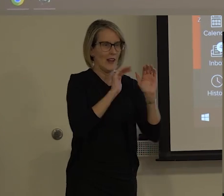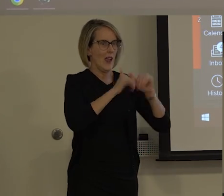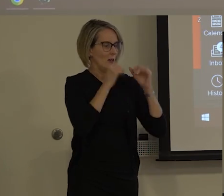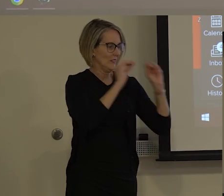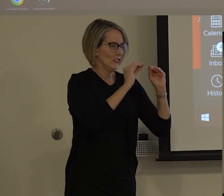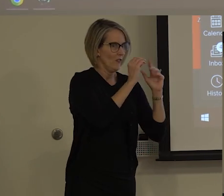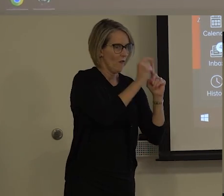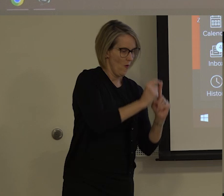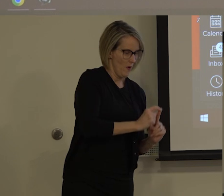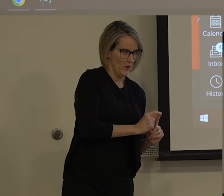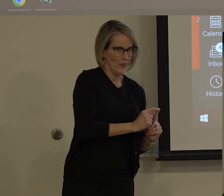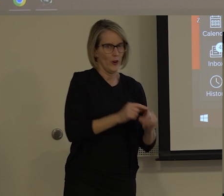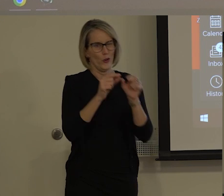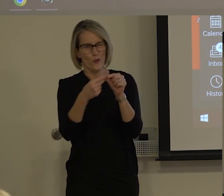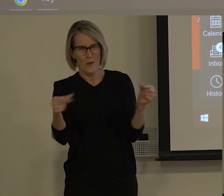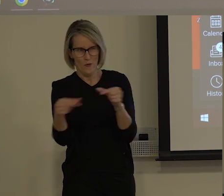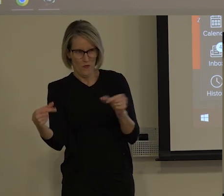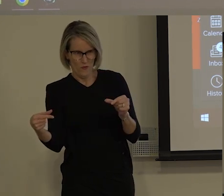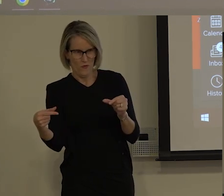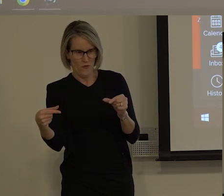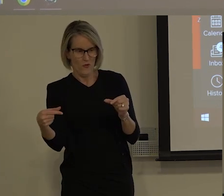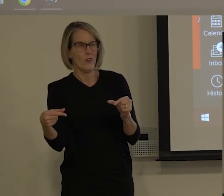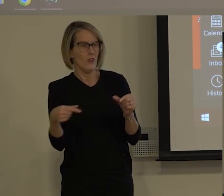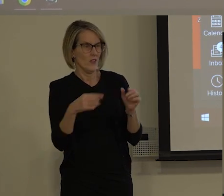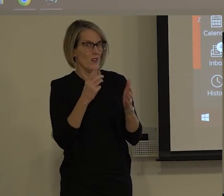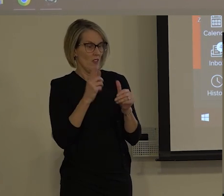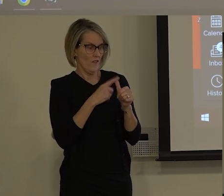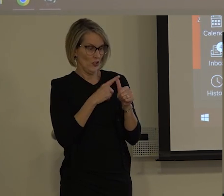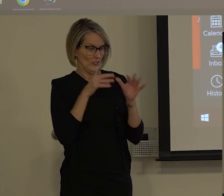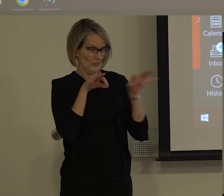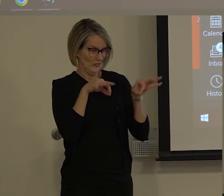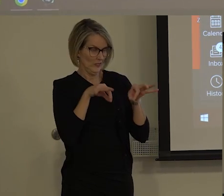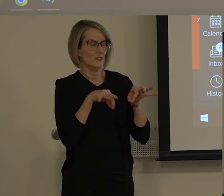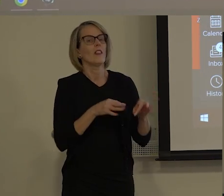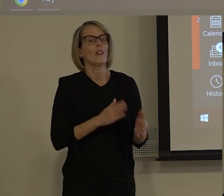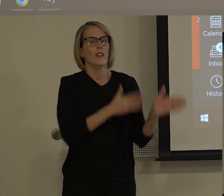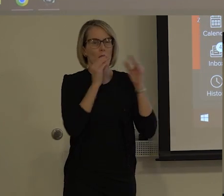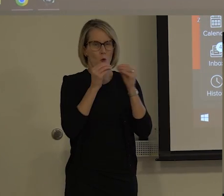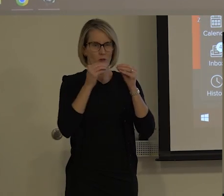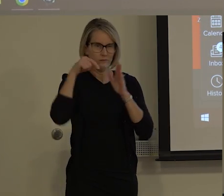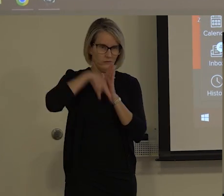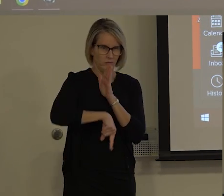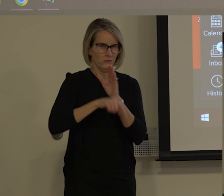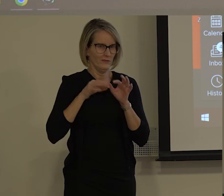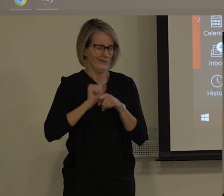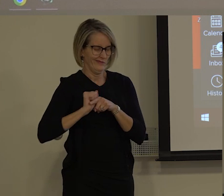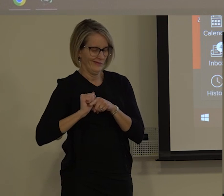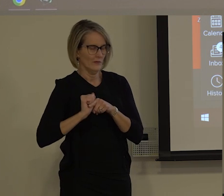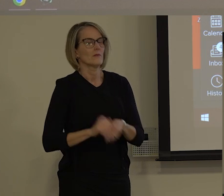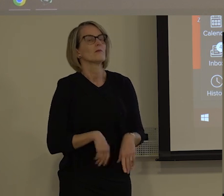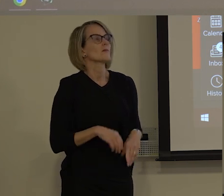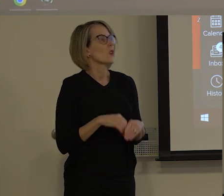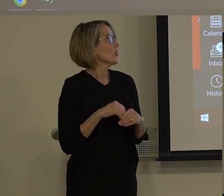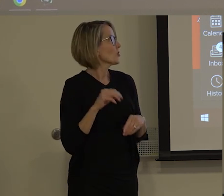points, and then move to some of the actual practice activities that we've done. So it's a combination of Animator, as Julie has said, as